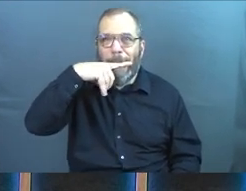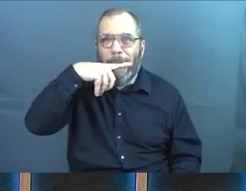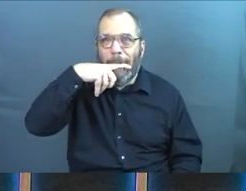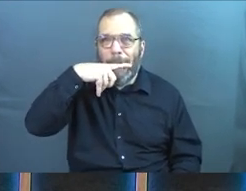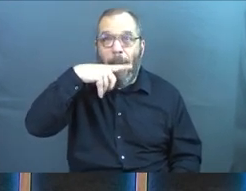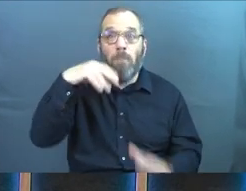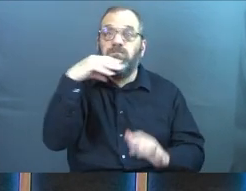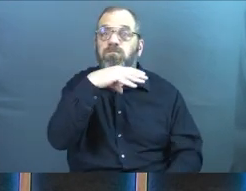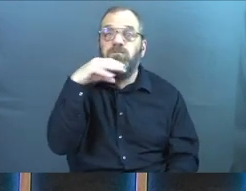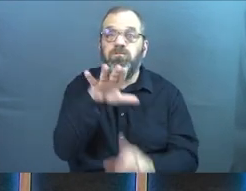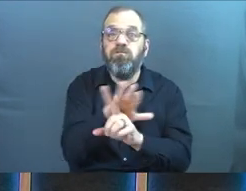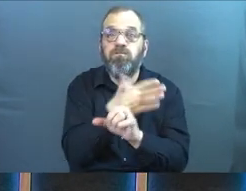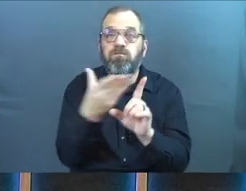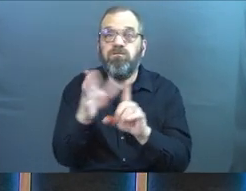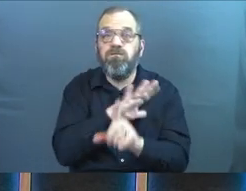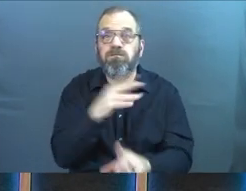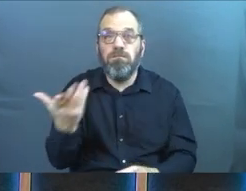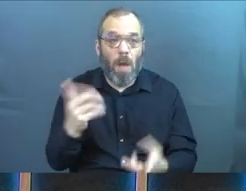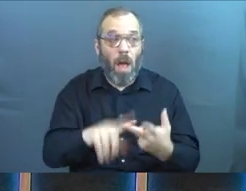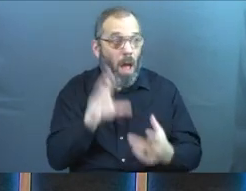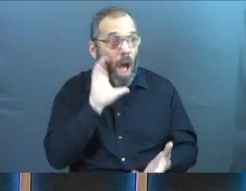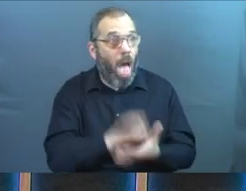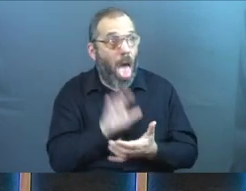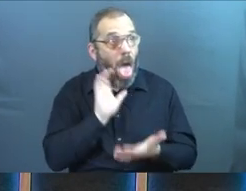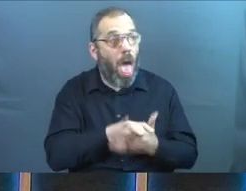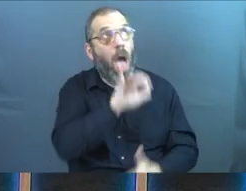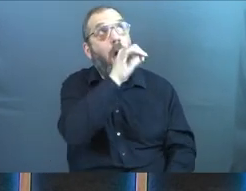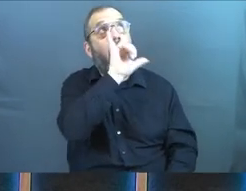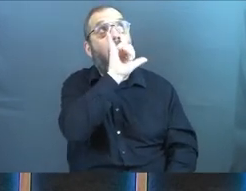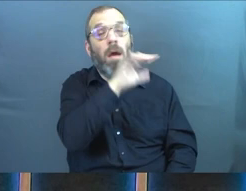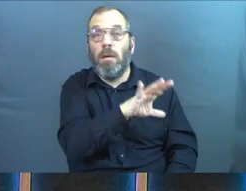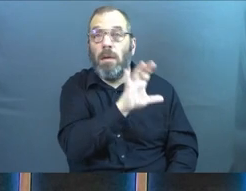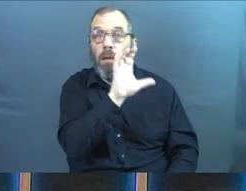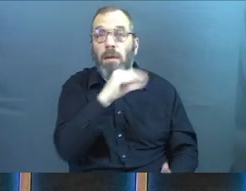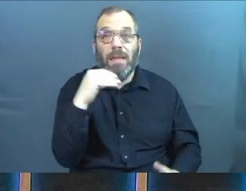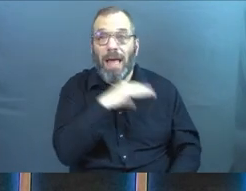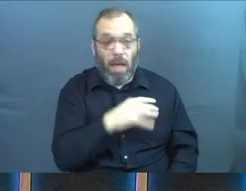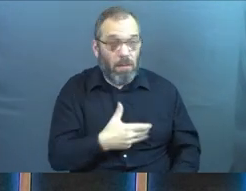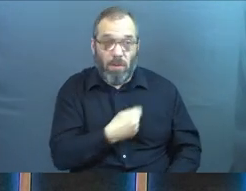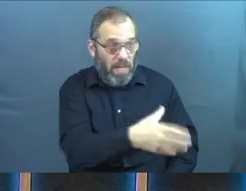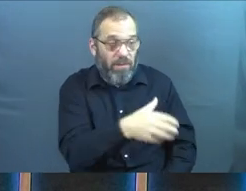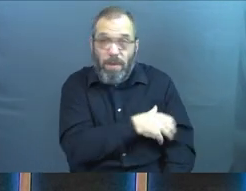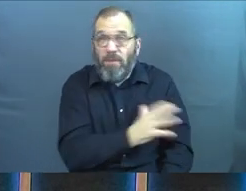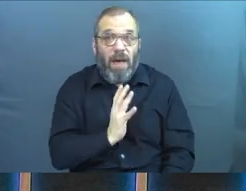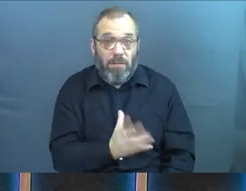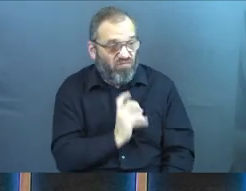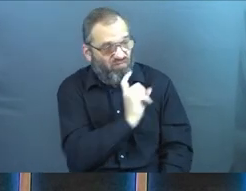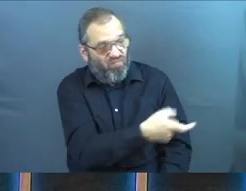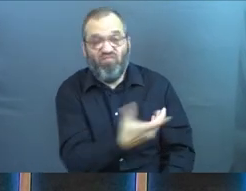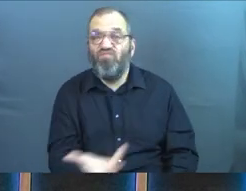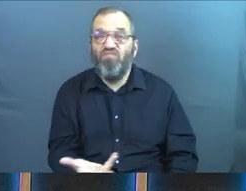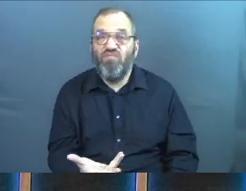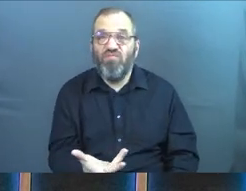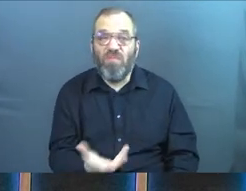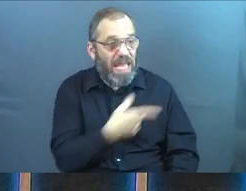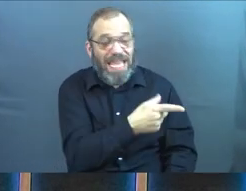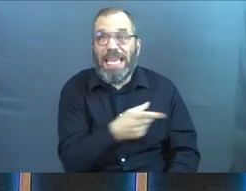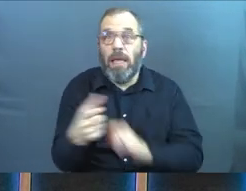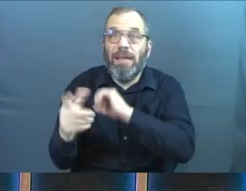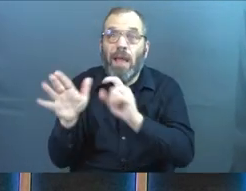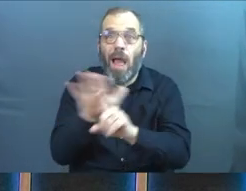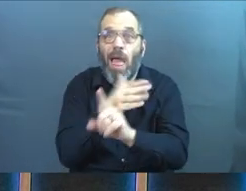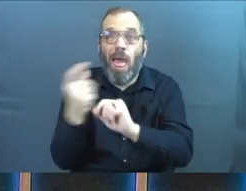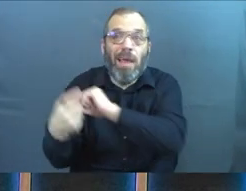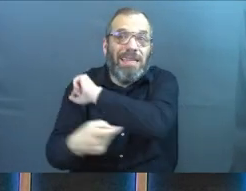He can lie to you. You can believe his lies. You can give him power if you want. He can tempt